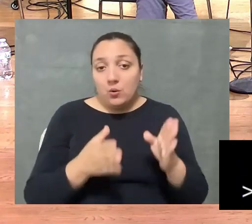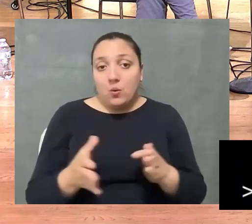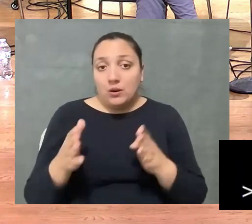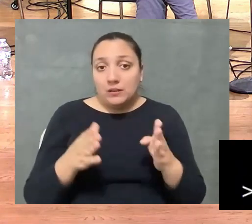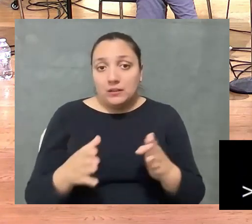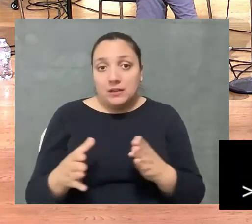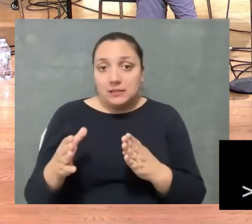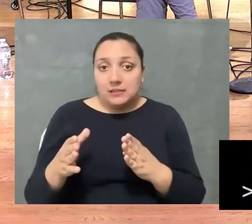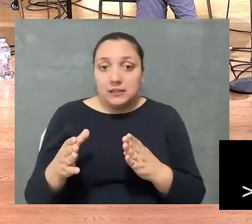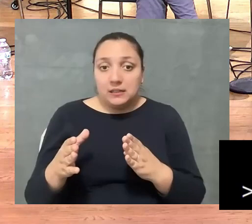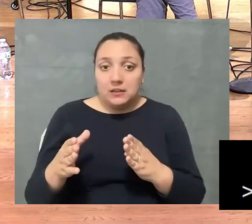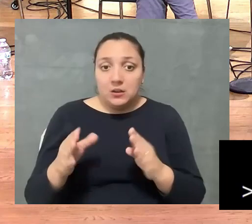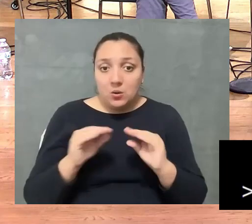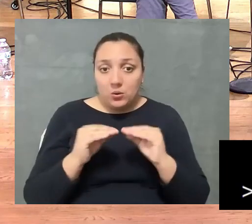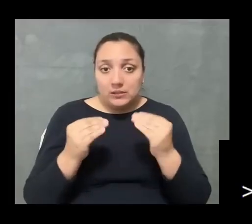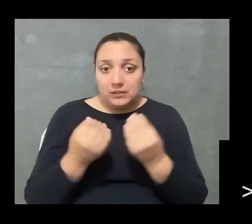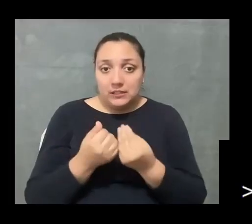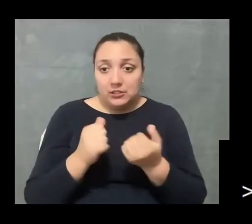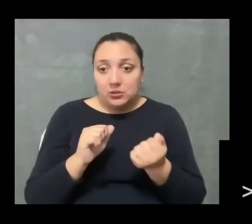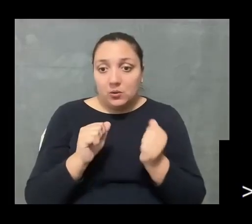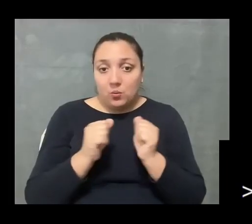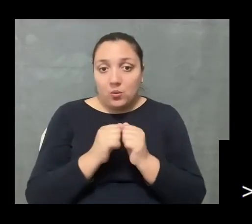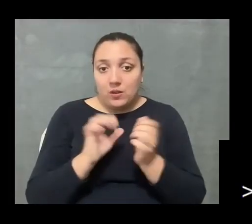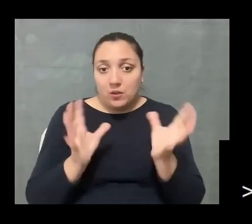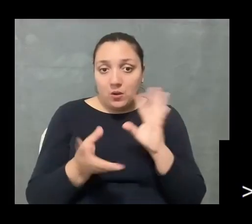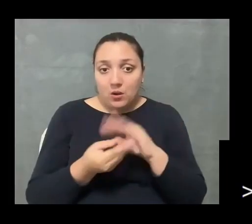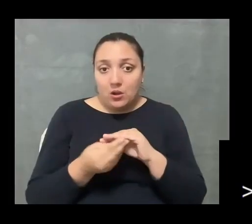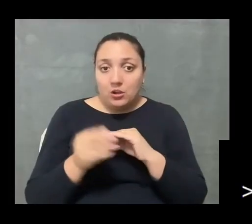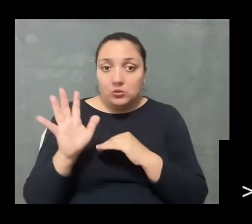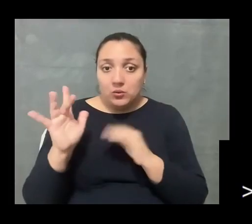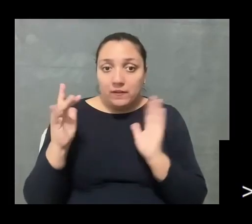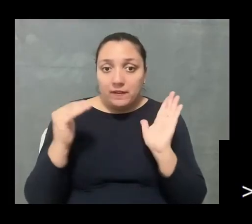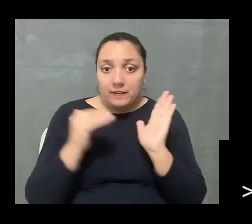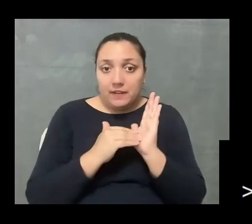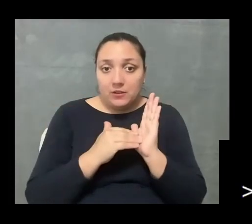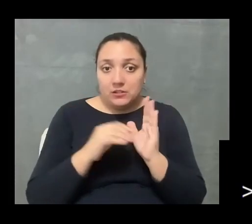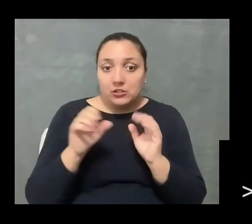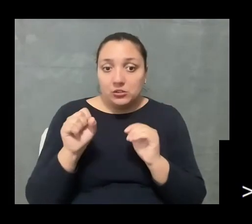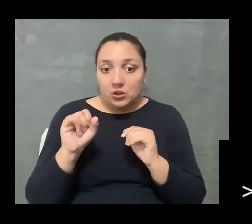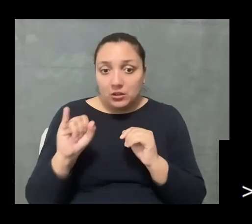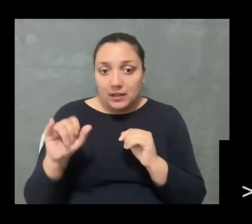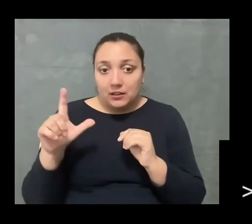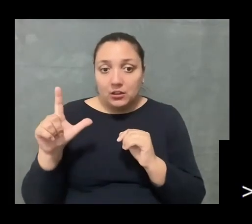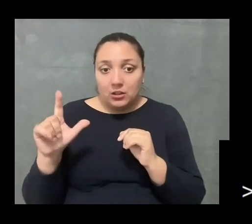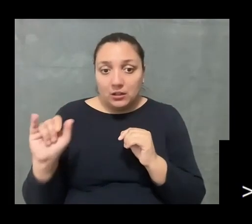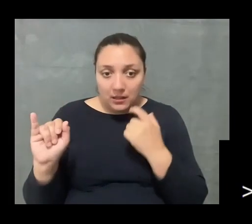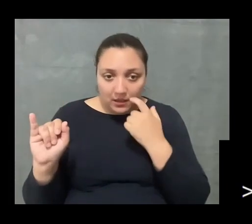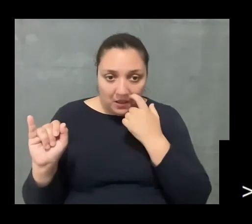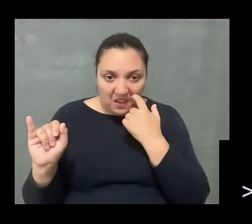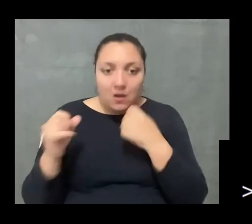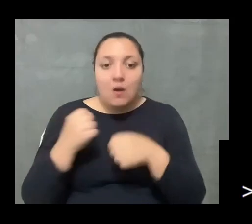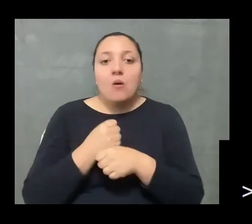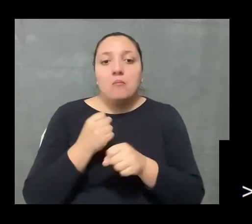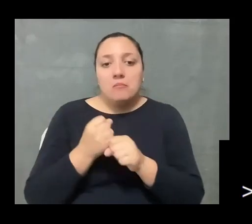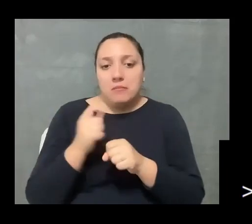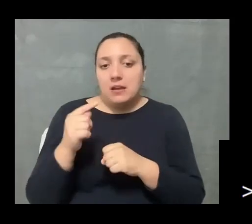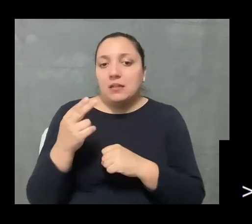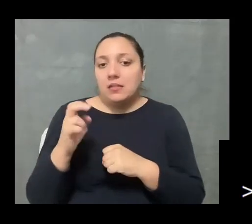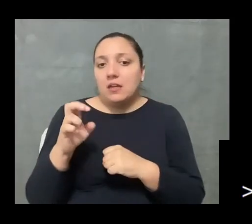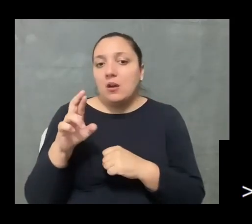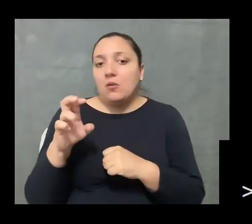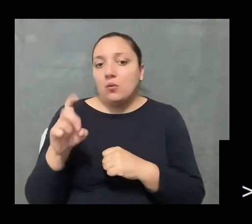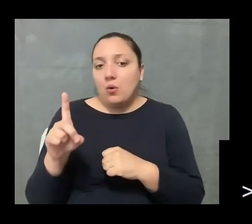with 25,000 members and offices in Staten Island, Long Island, Queens, Brooklyn, and